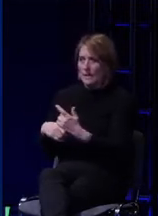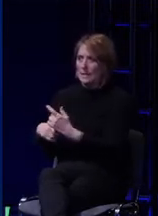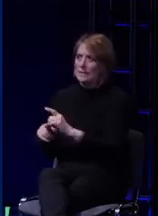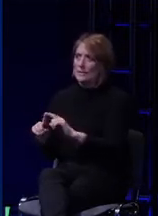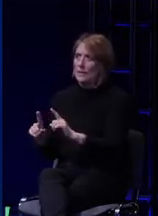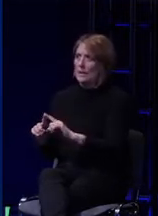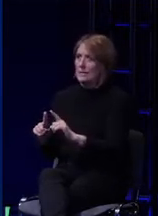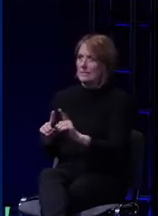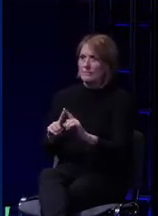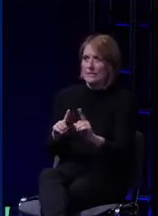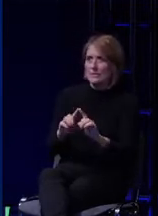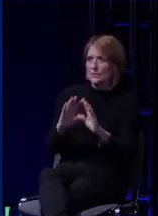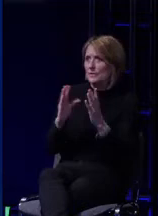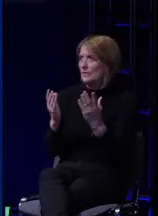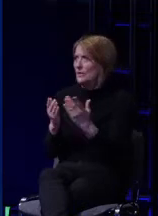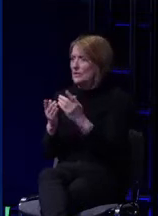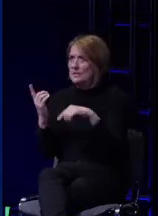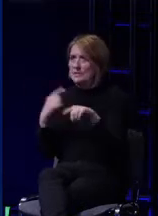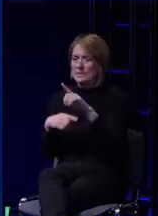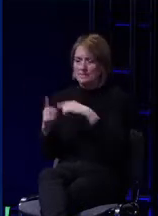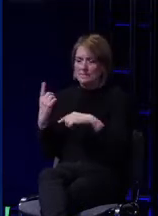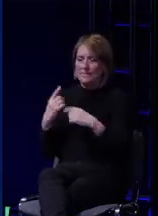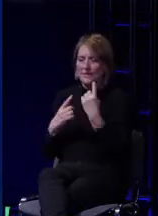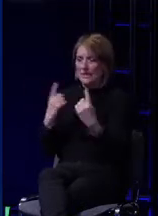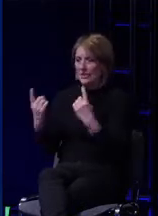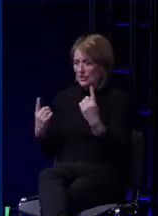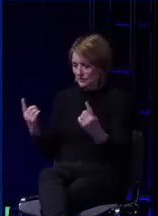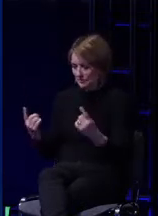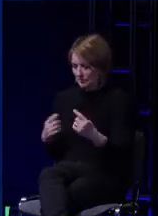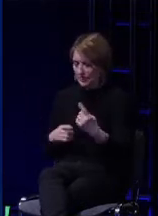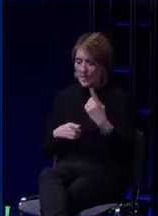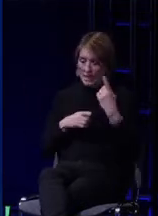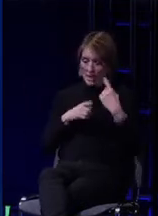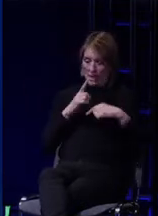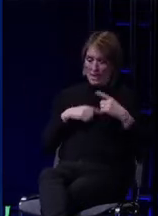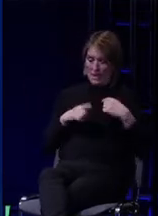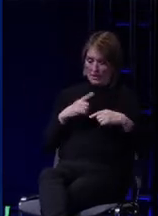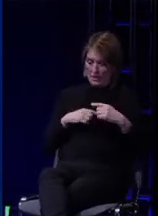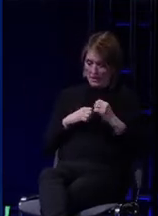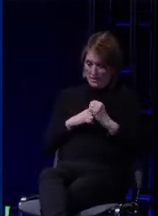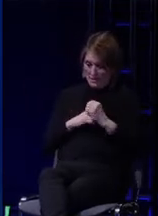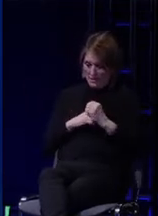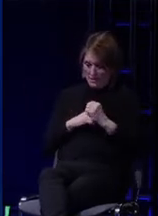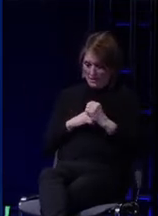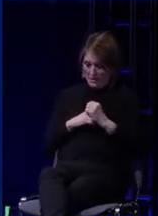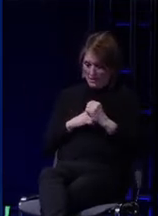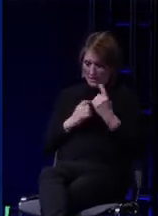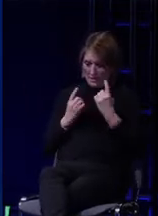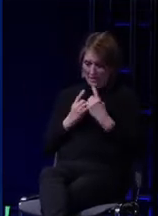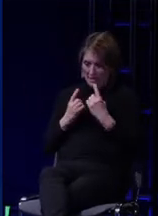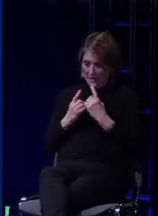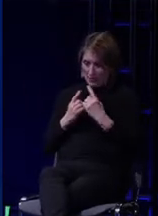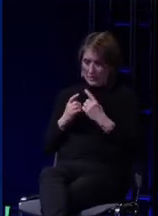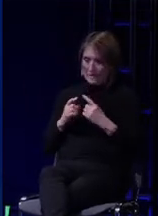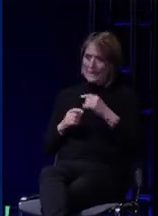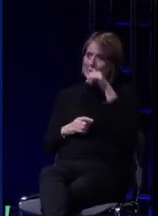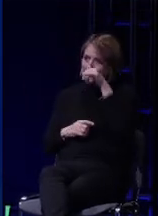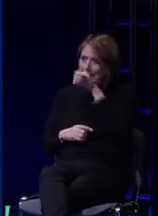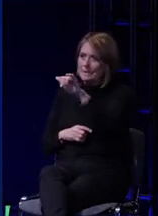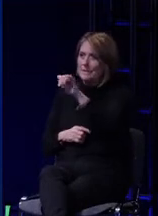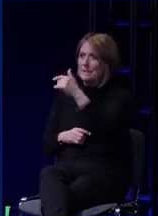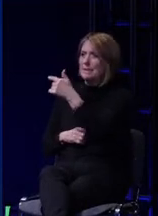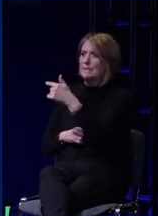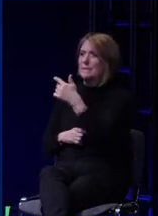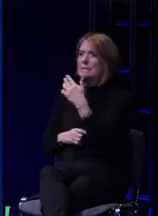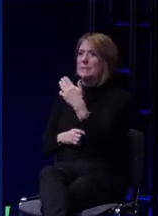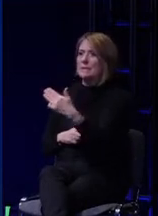universes. And the one we did that came out last year, part of season 6, was a thing called Demon 79, and that was all set